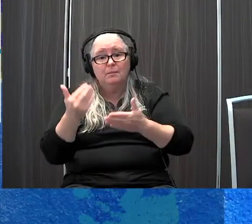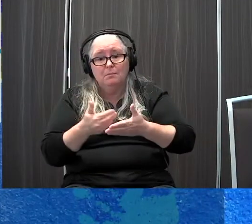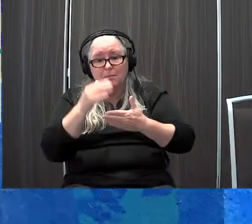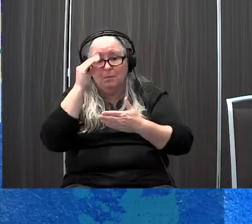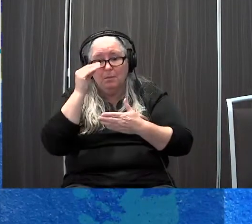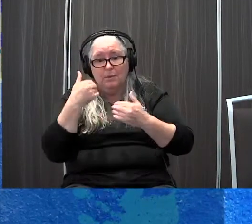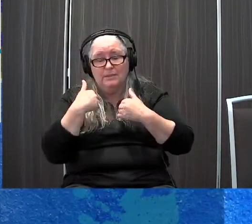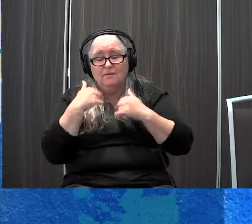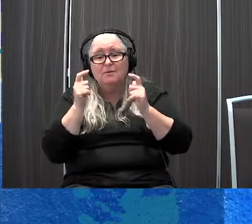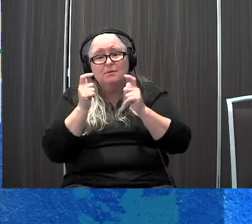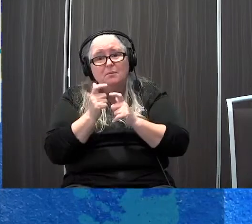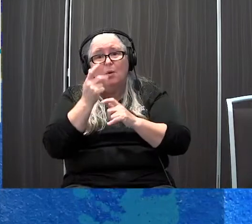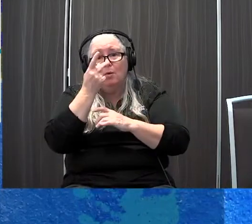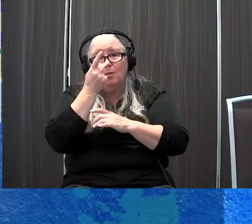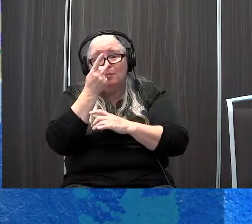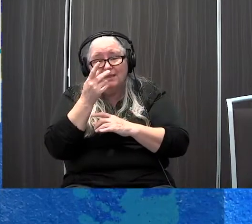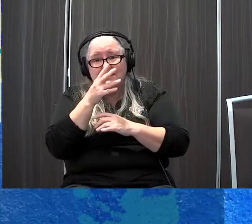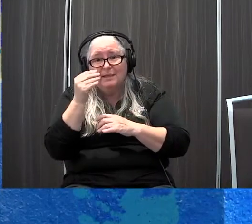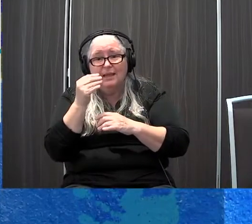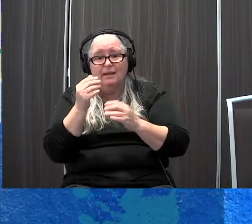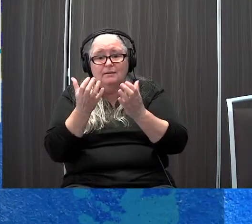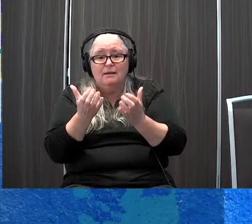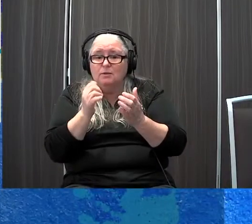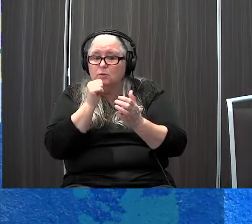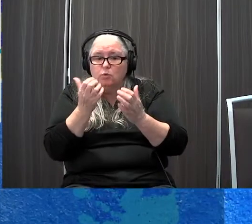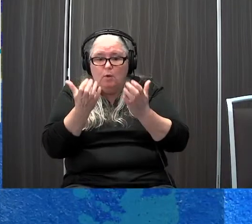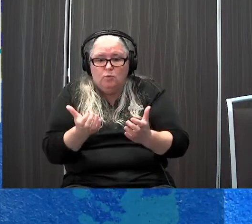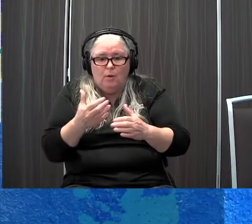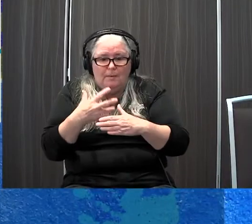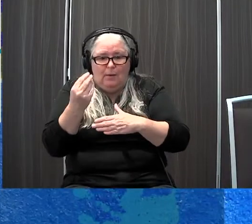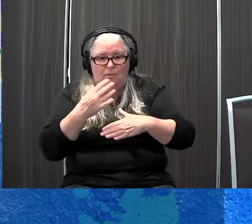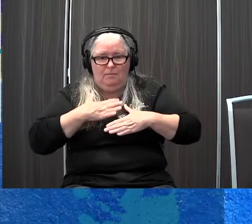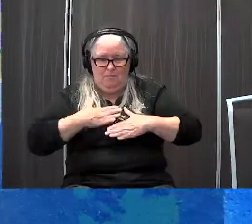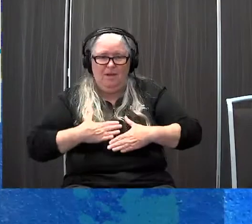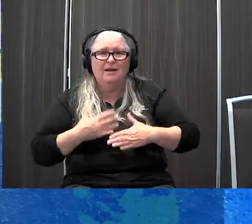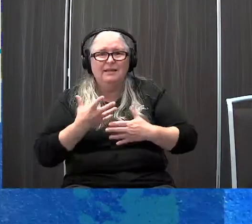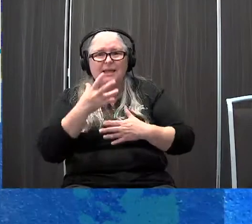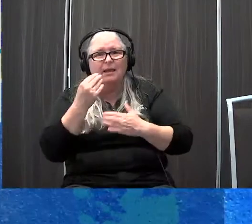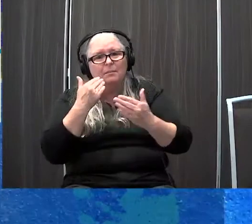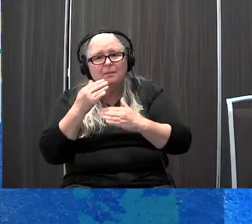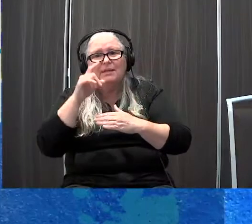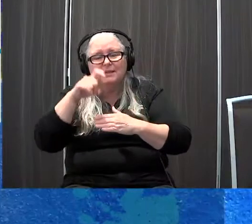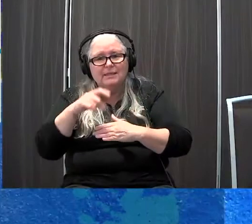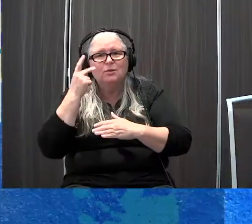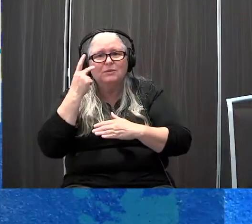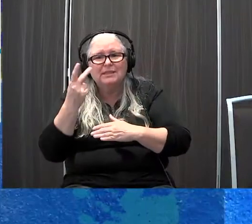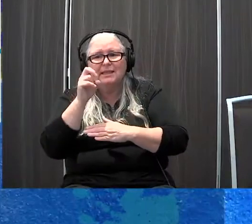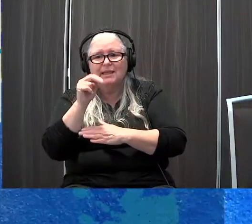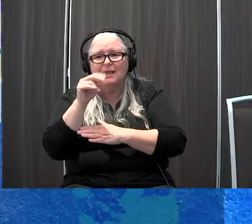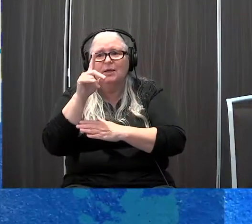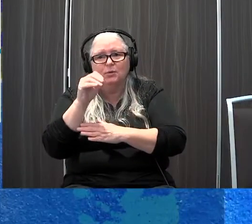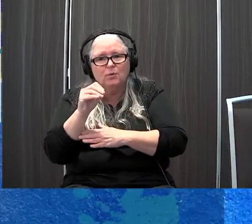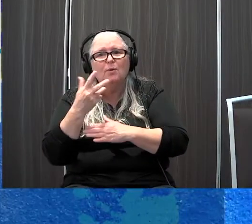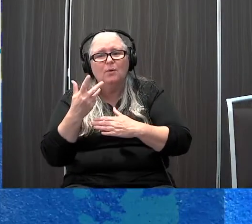small penis and undescended testicles and may need to see an endocrinologist. Throughout childhood,